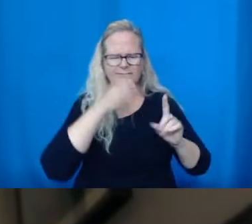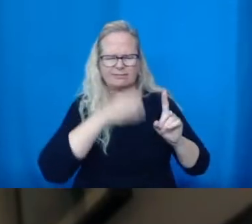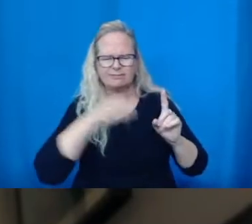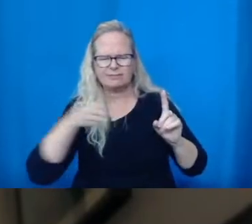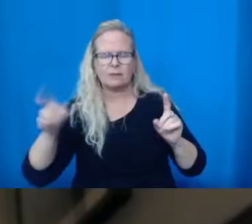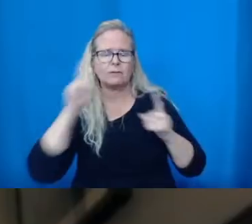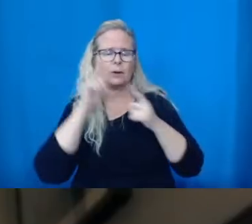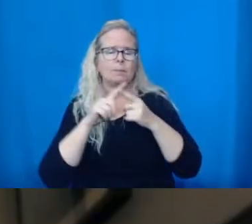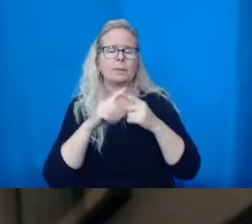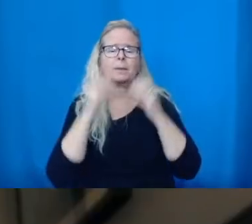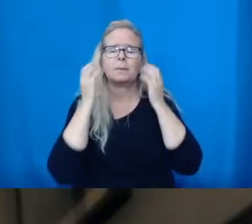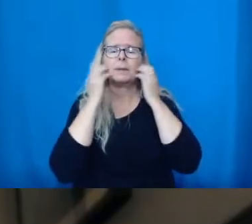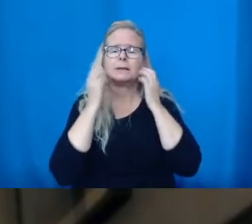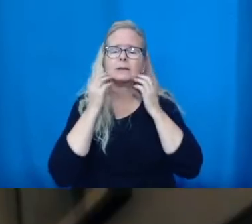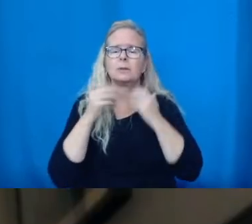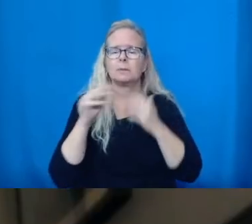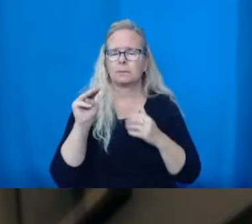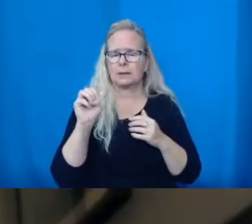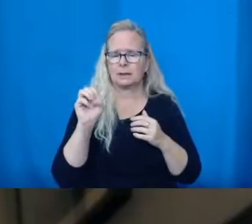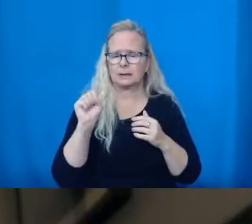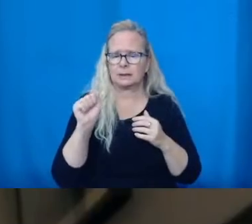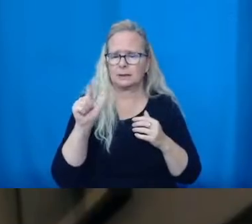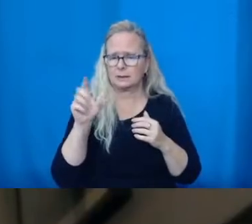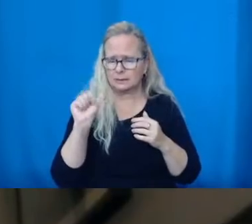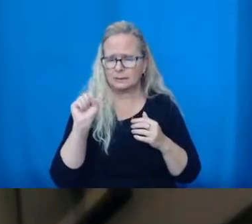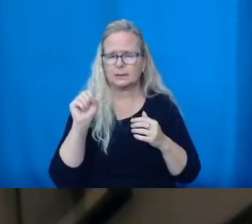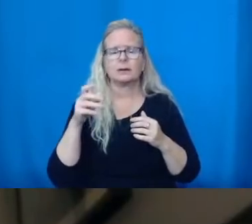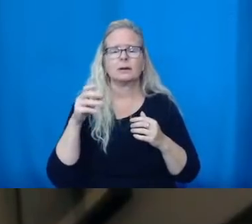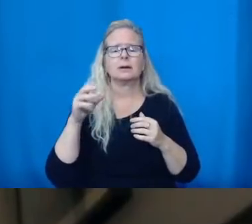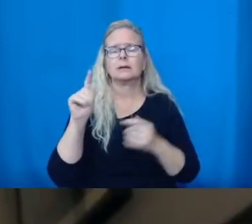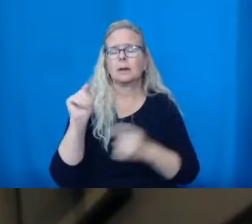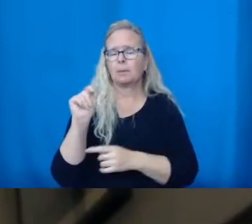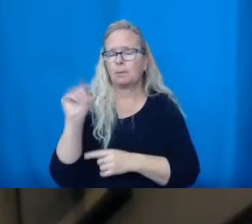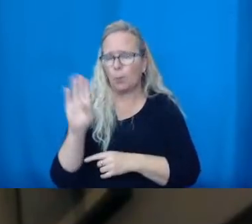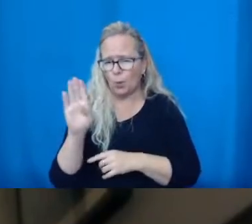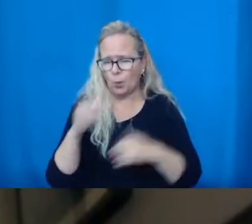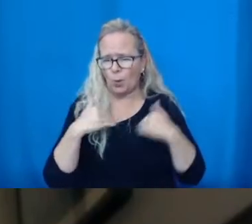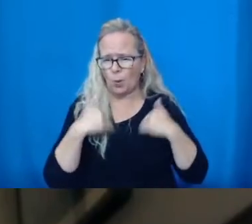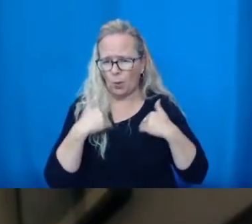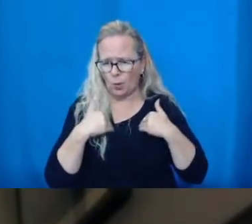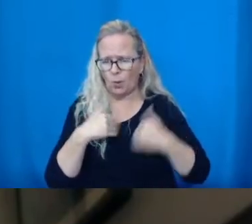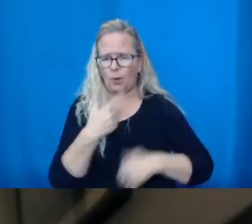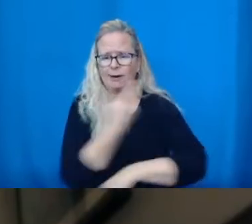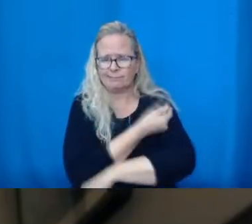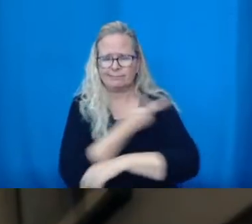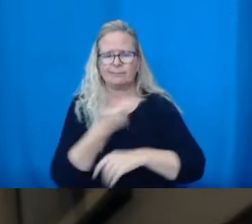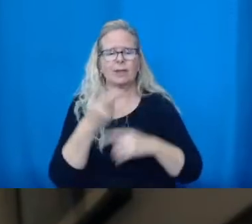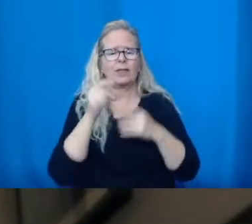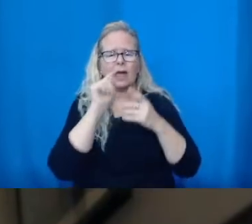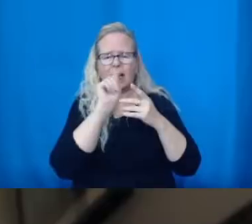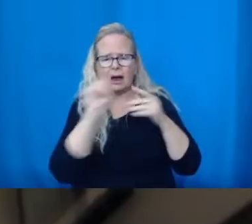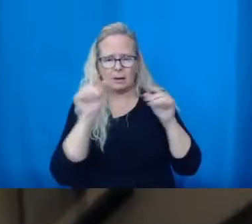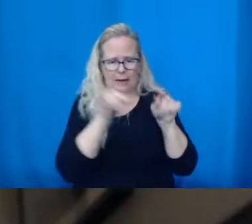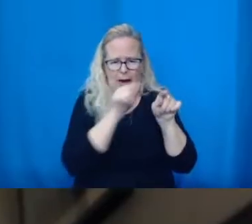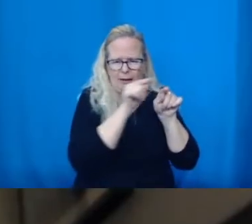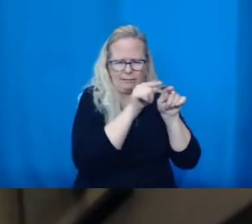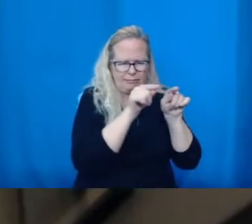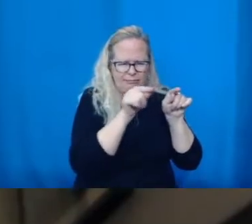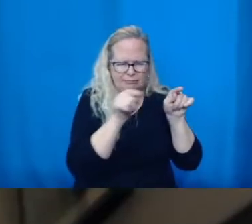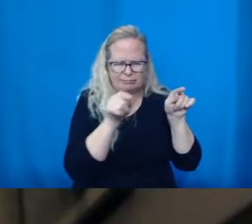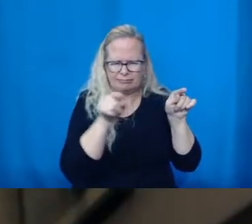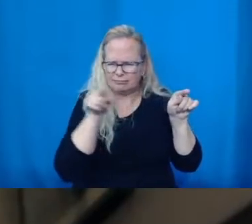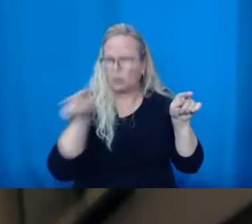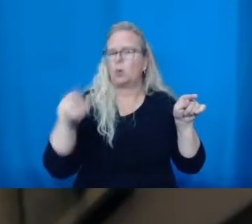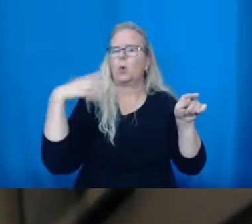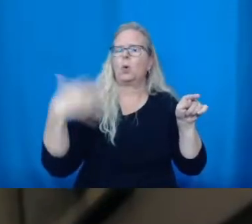absolutely incredible job amassing this evidence and in fleshing out this framework of disease transmission. And what I think this knowledge is pointing us towards is